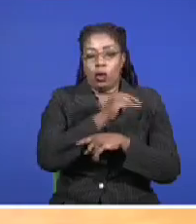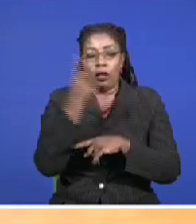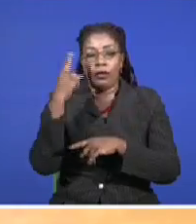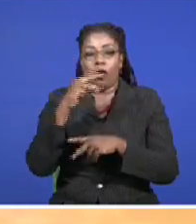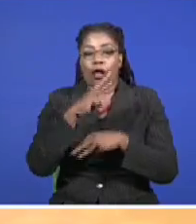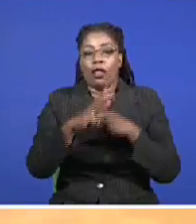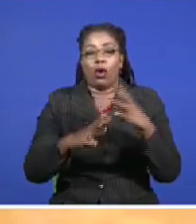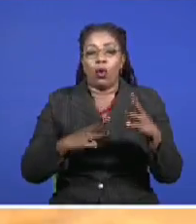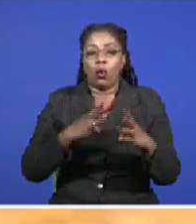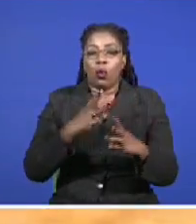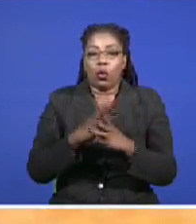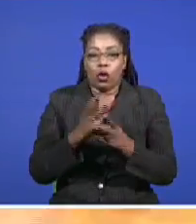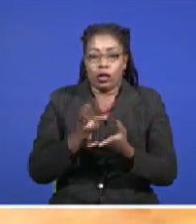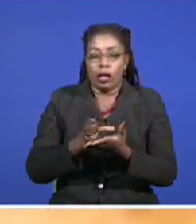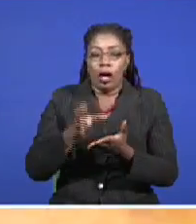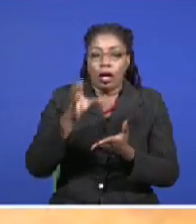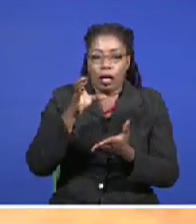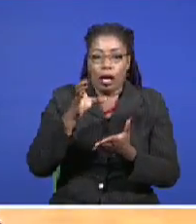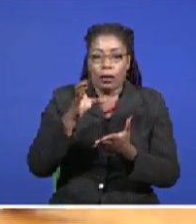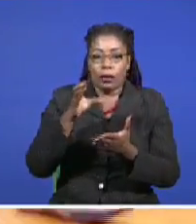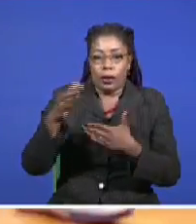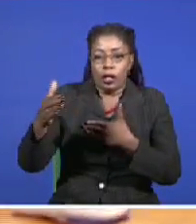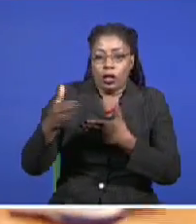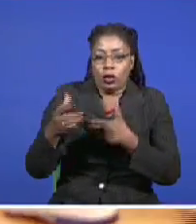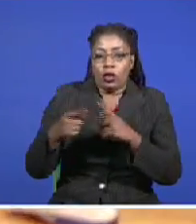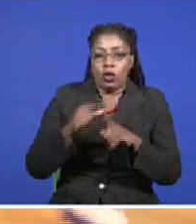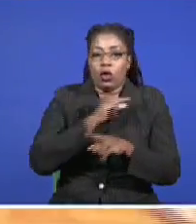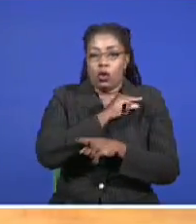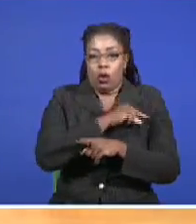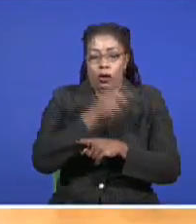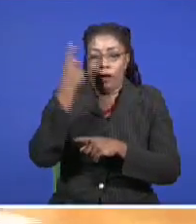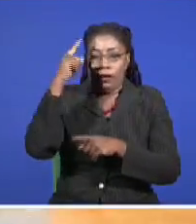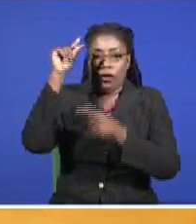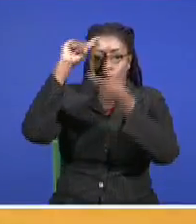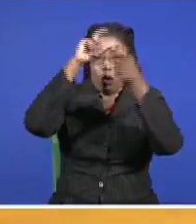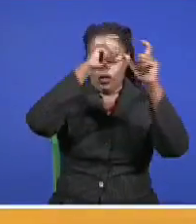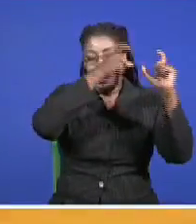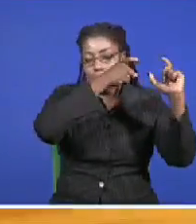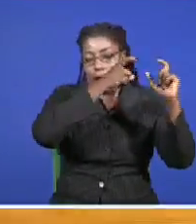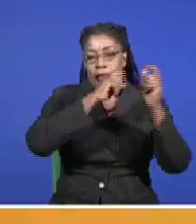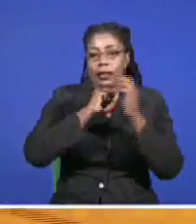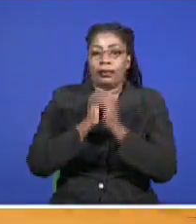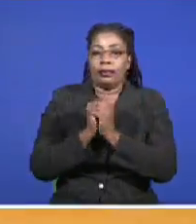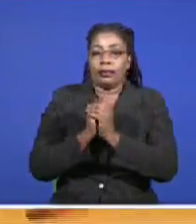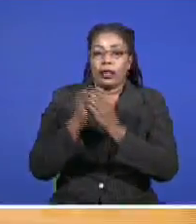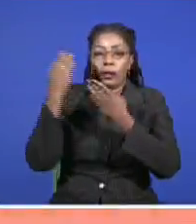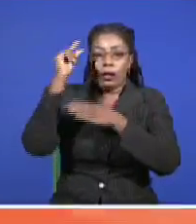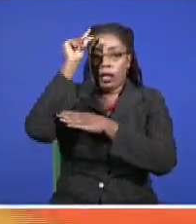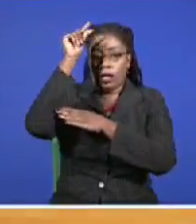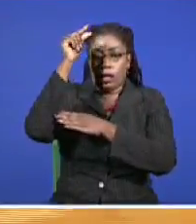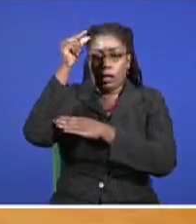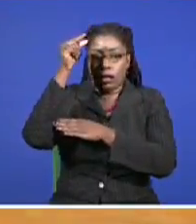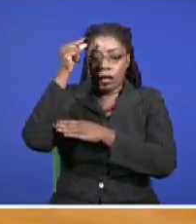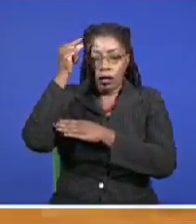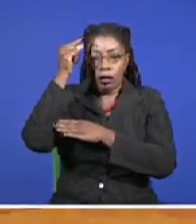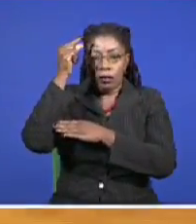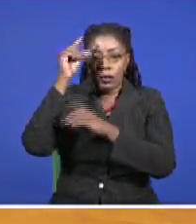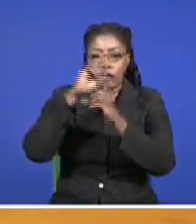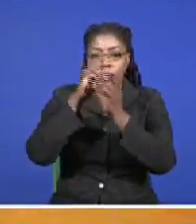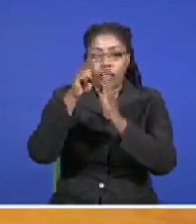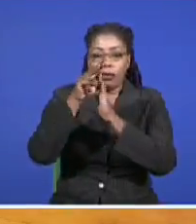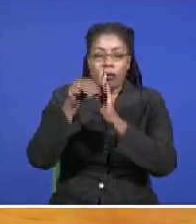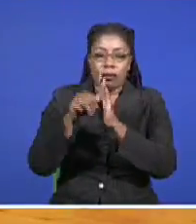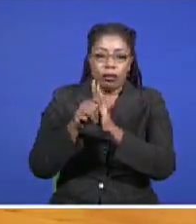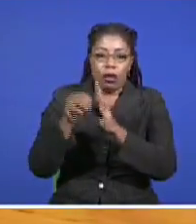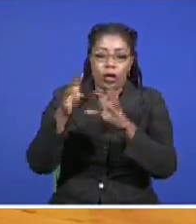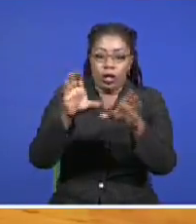Cup, which will take us one step closer to qualifying for the Olympics. The Bahamas Government Departmental Basketball Association back